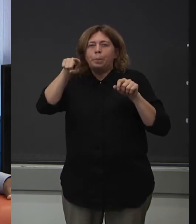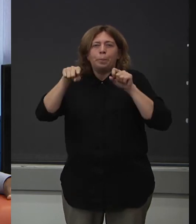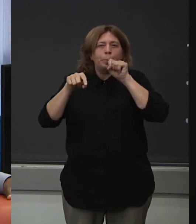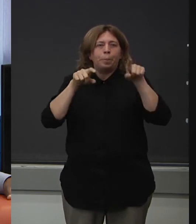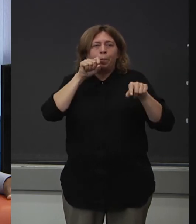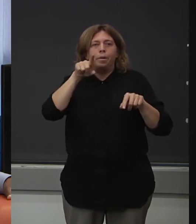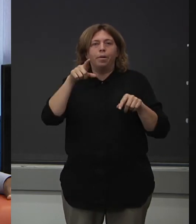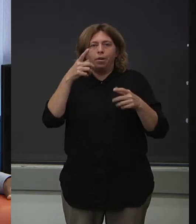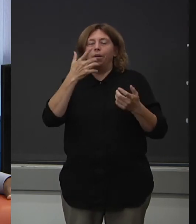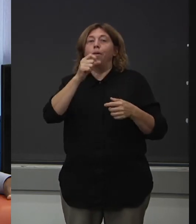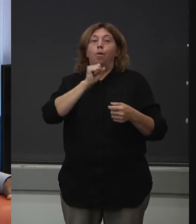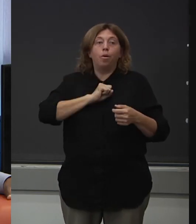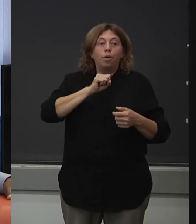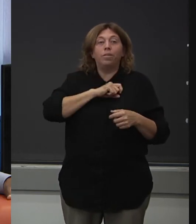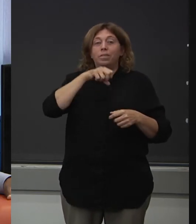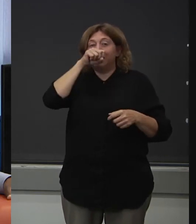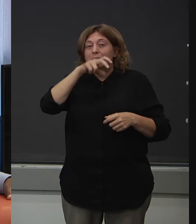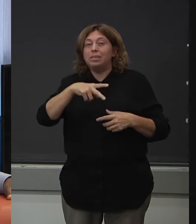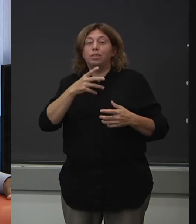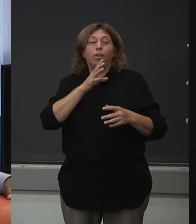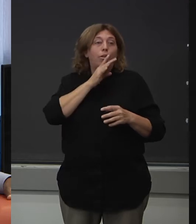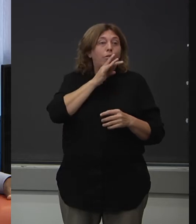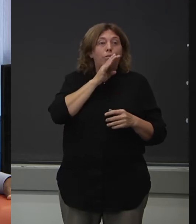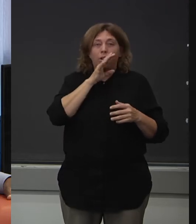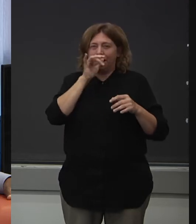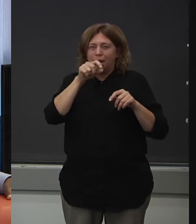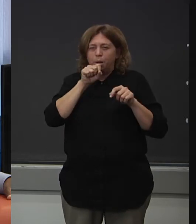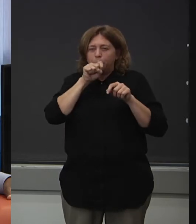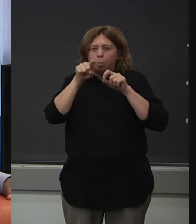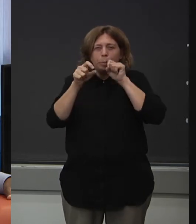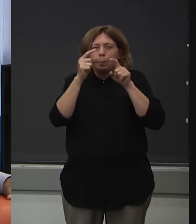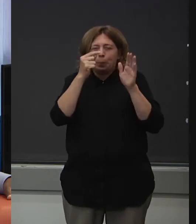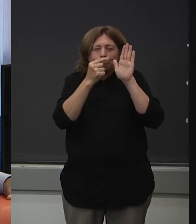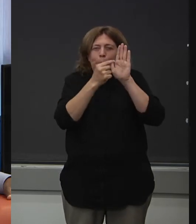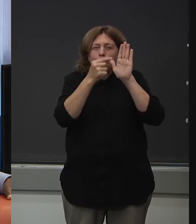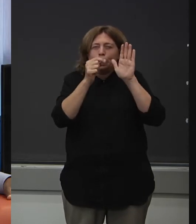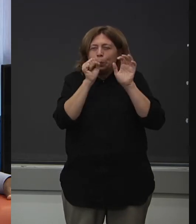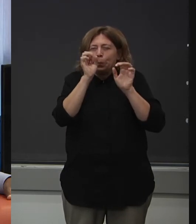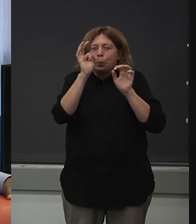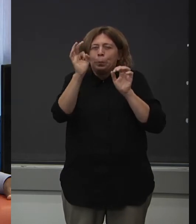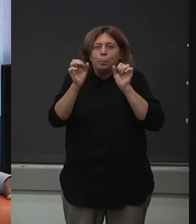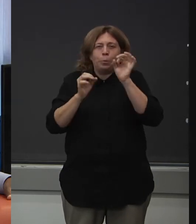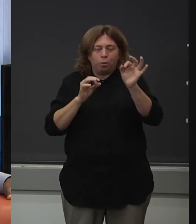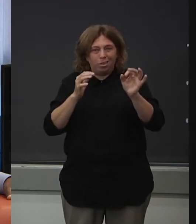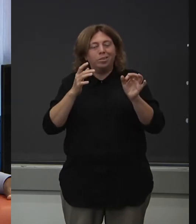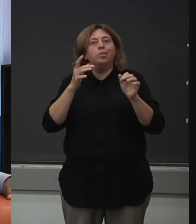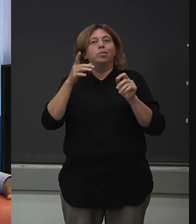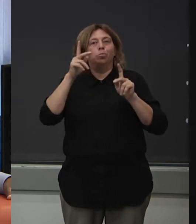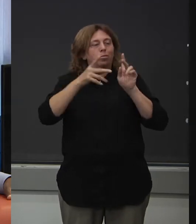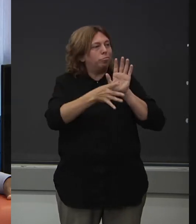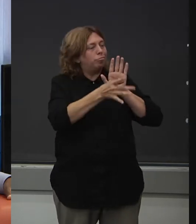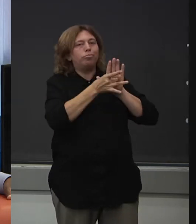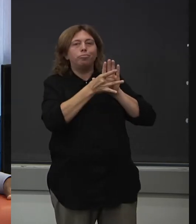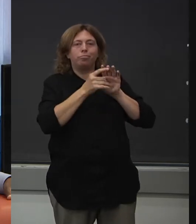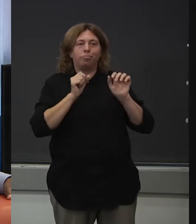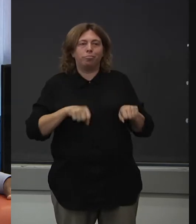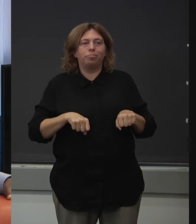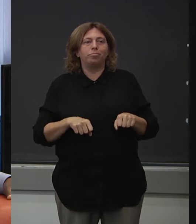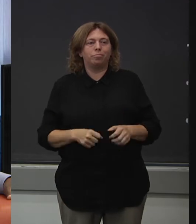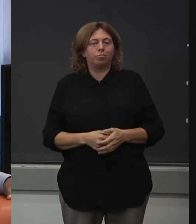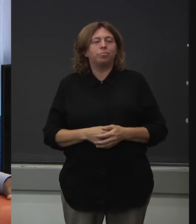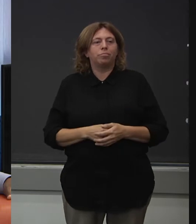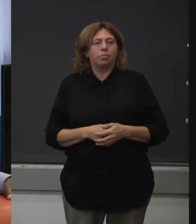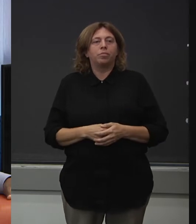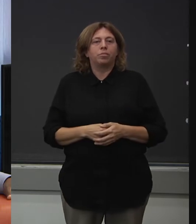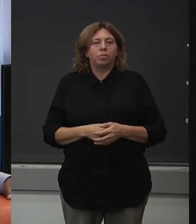contain the droplets. And because you can spread COVID-19 without knowing that you're infected and still